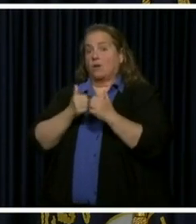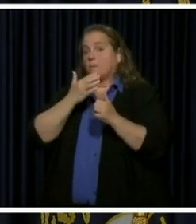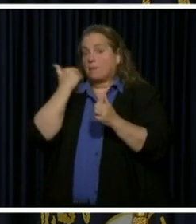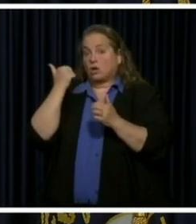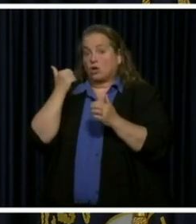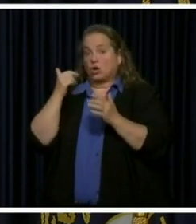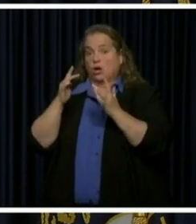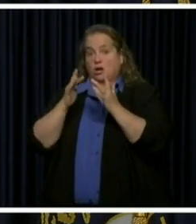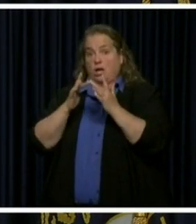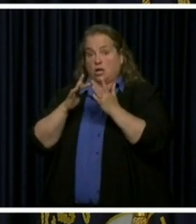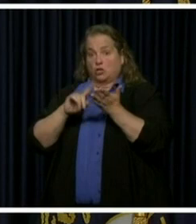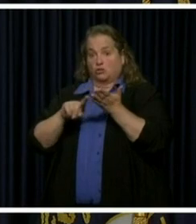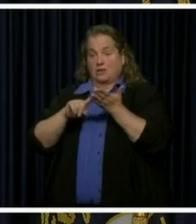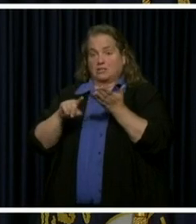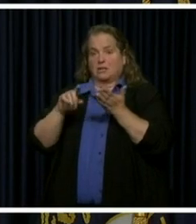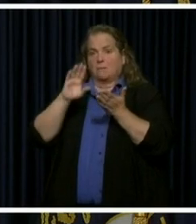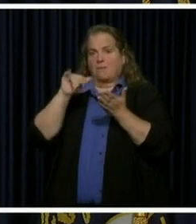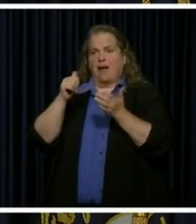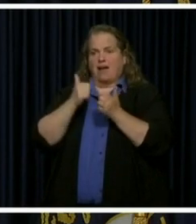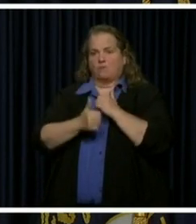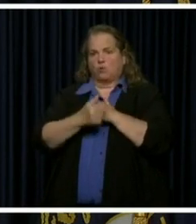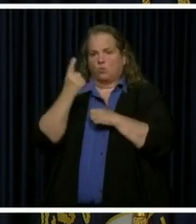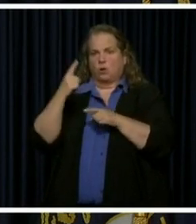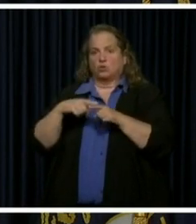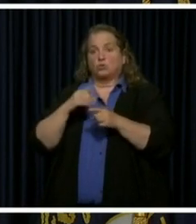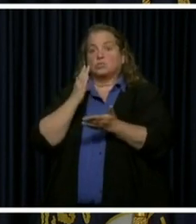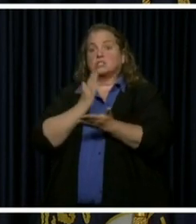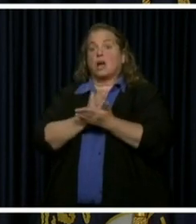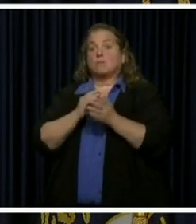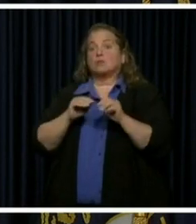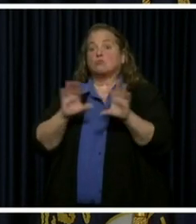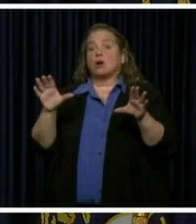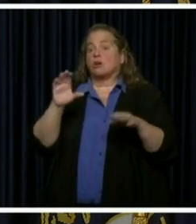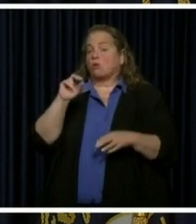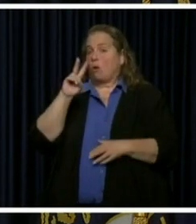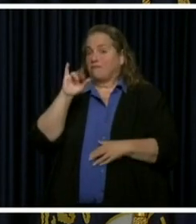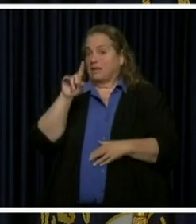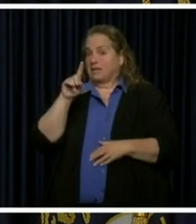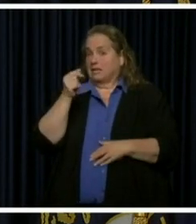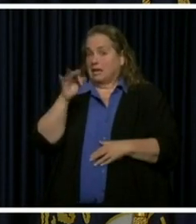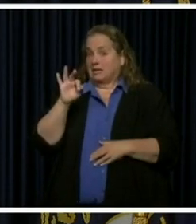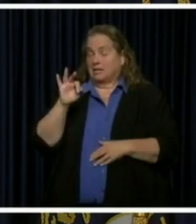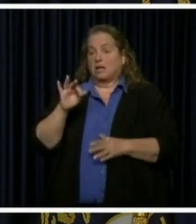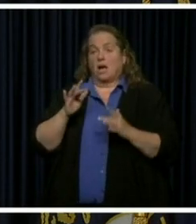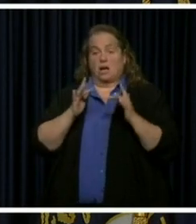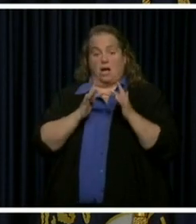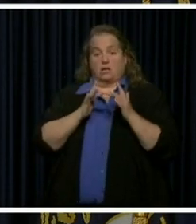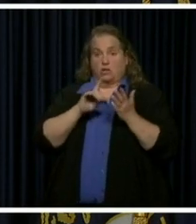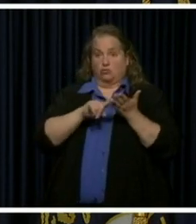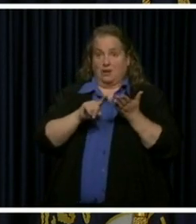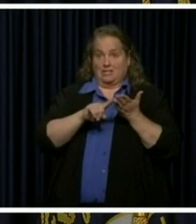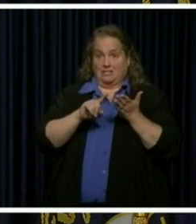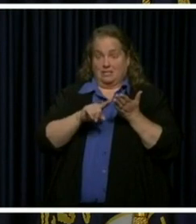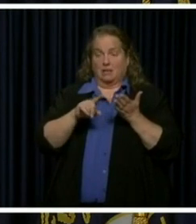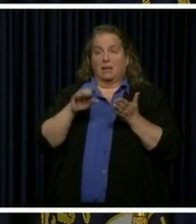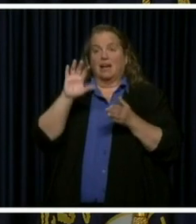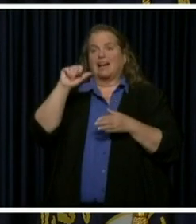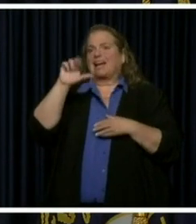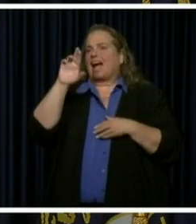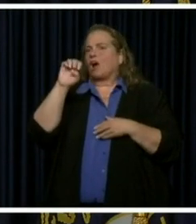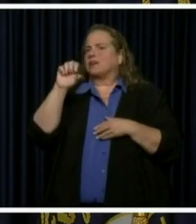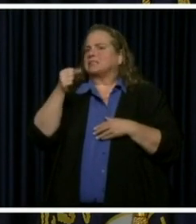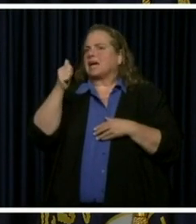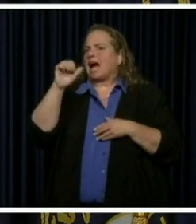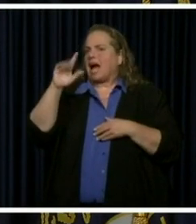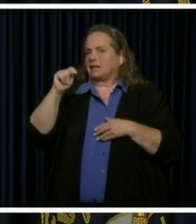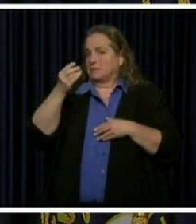by everybody to stop the spread of COVID-19. Contact tracing, which is funded through the CARES Act, dollars that are coming in from the